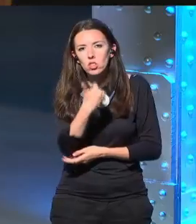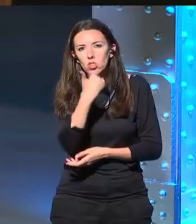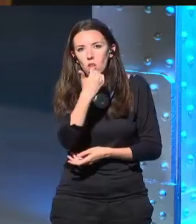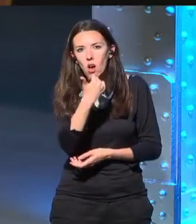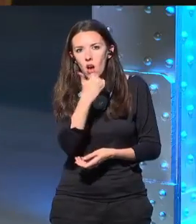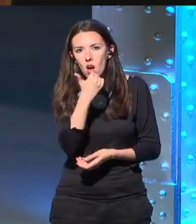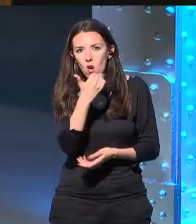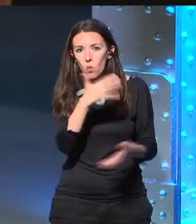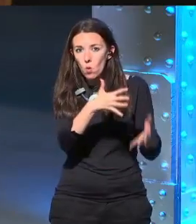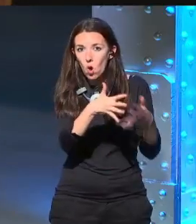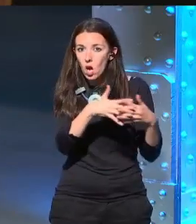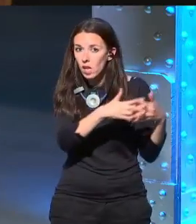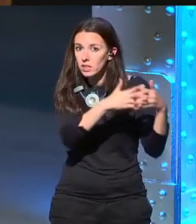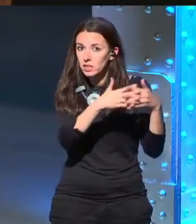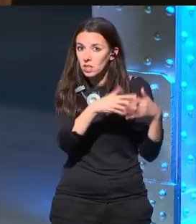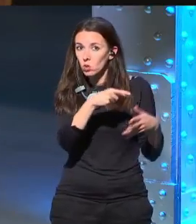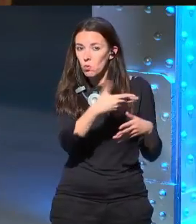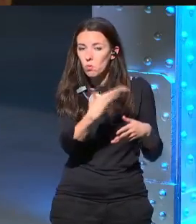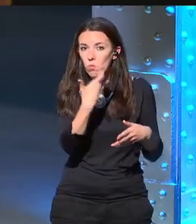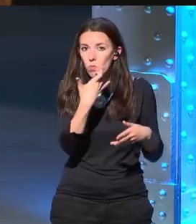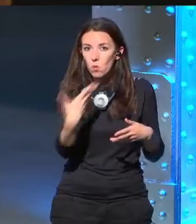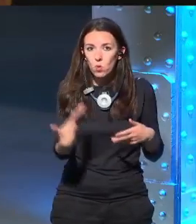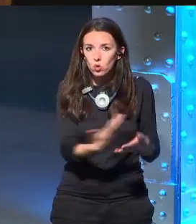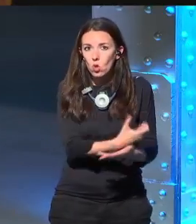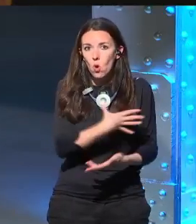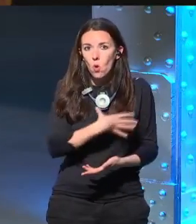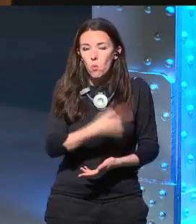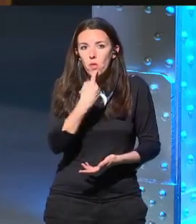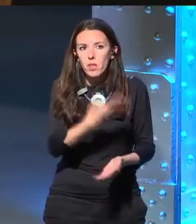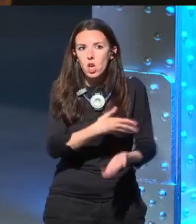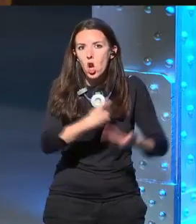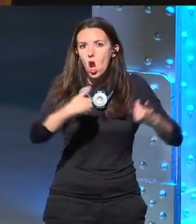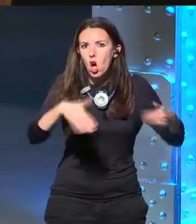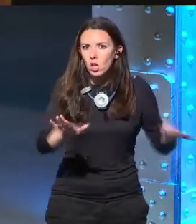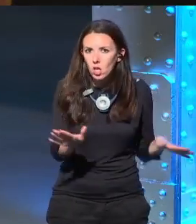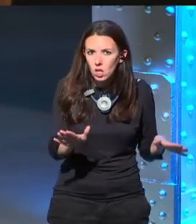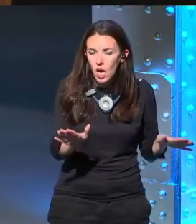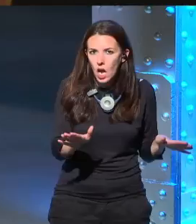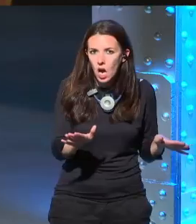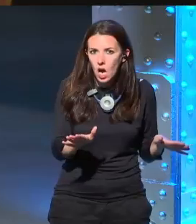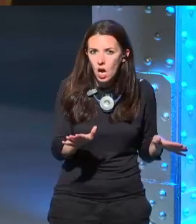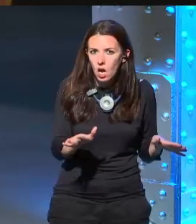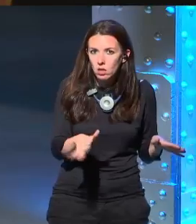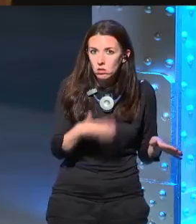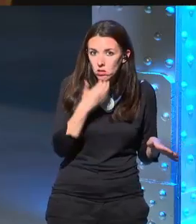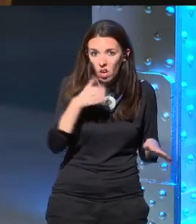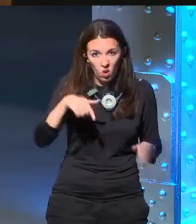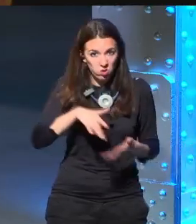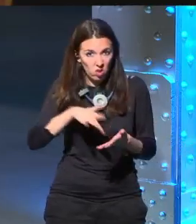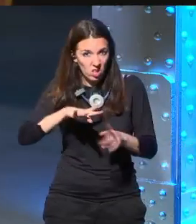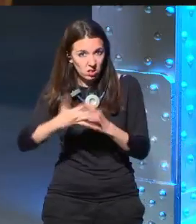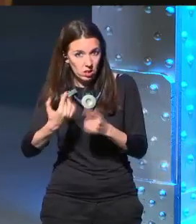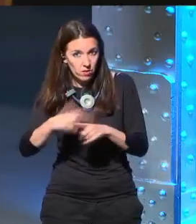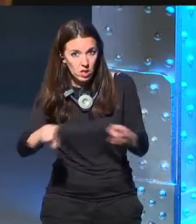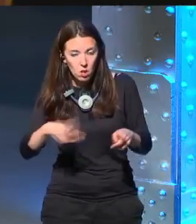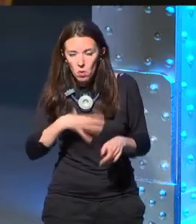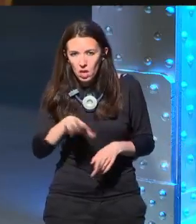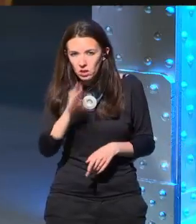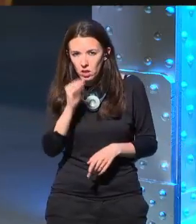States everybody is able to say whatever they want, and not here. And maybe I misunderstood, but